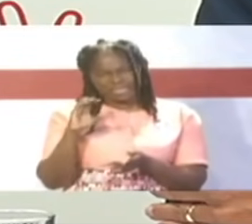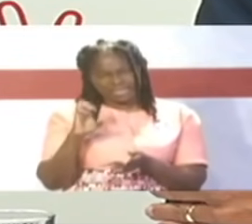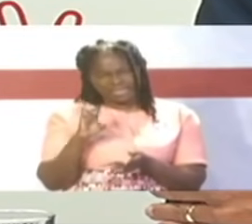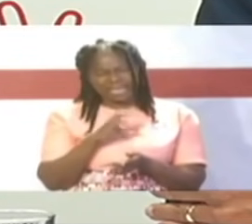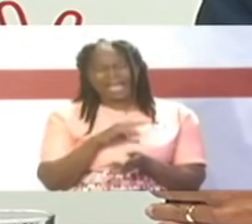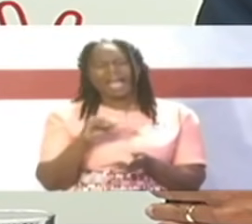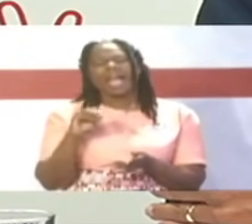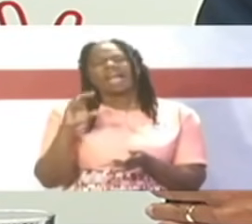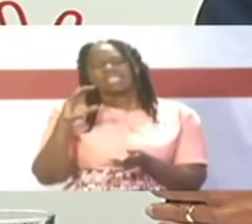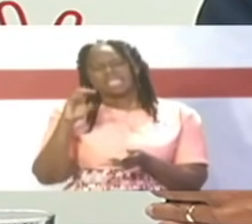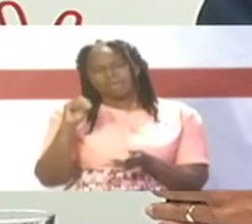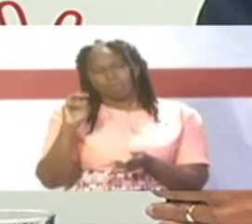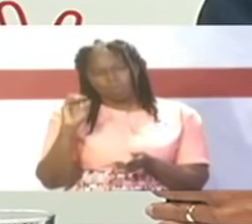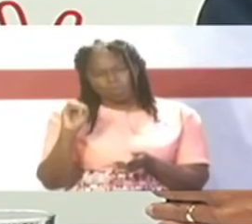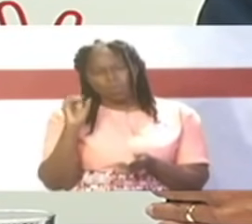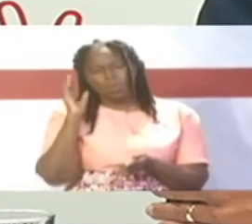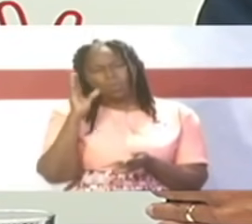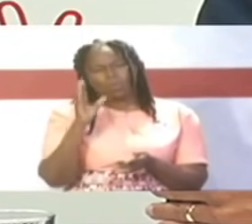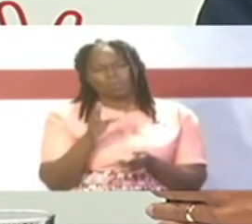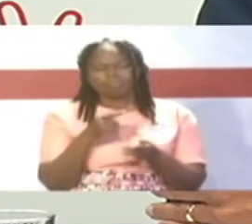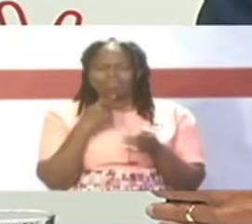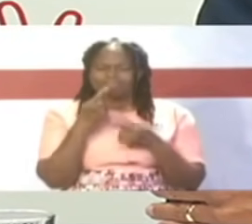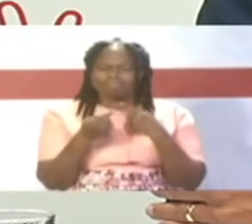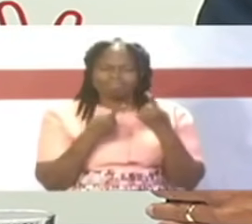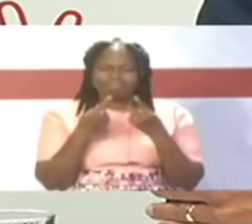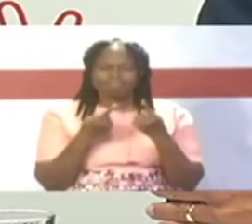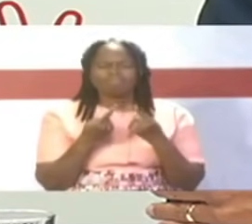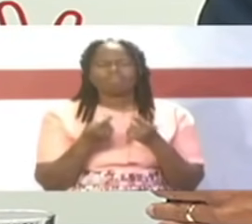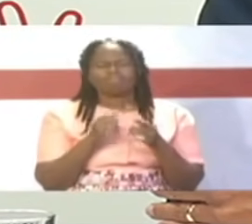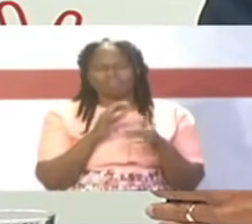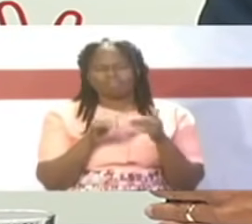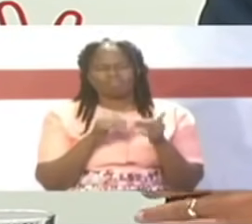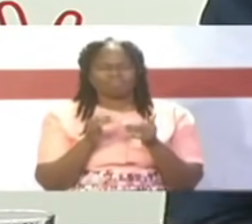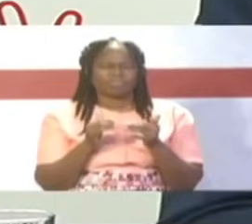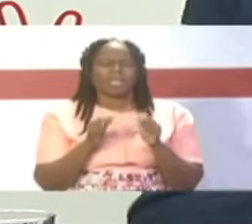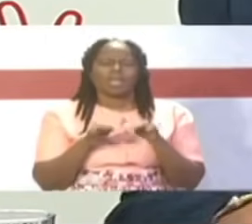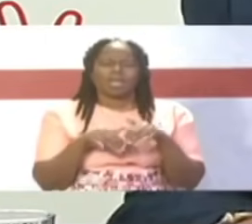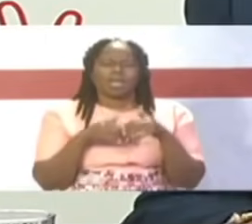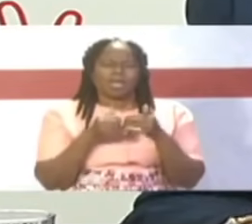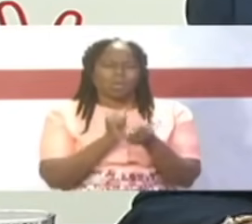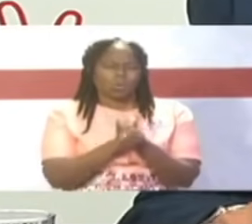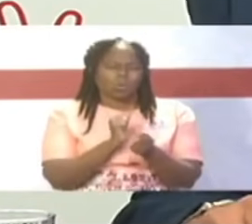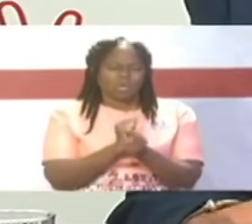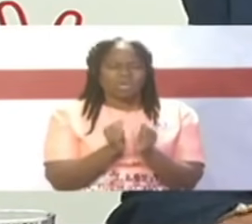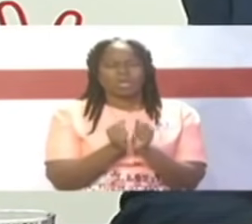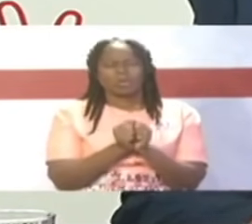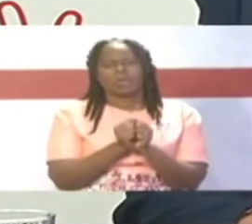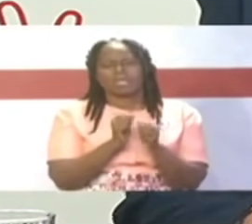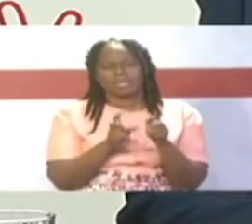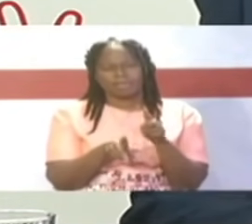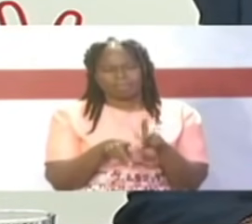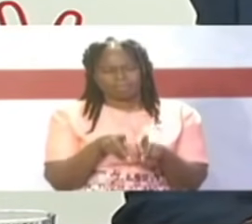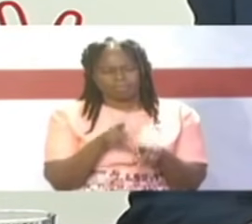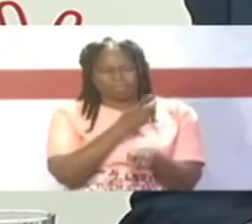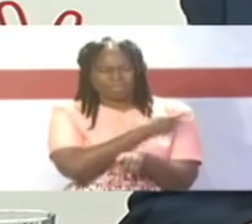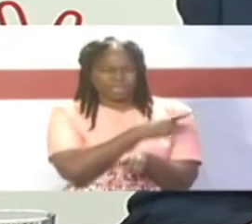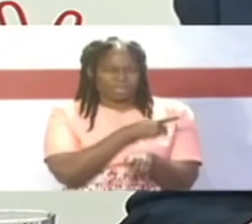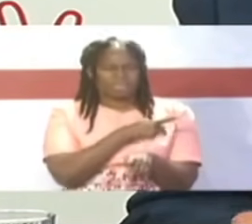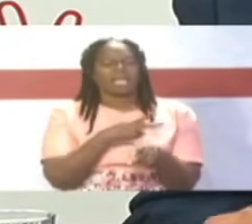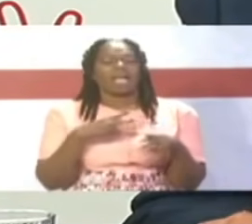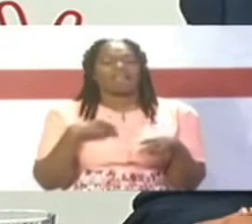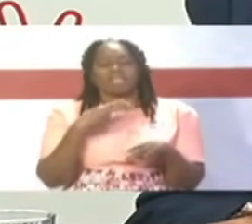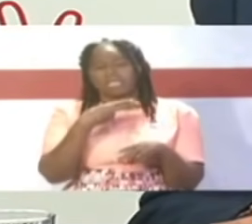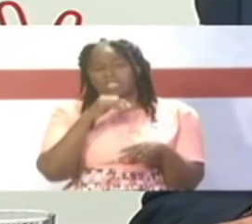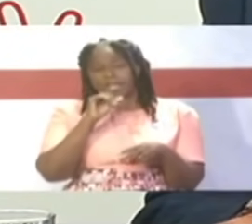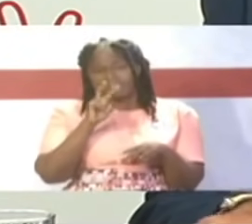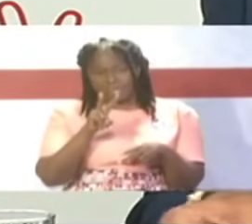technical details as to how we will treat with HIV patients. Patients with lupus,